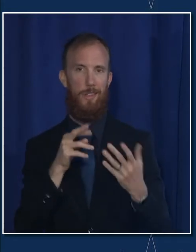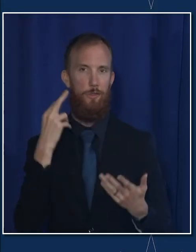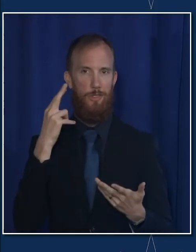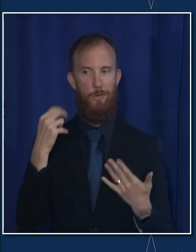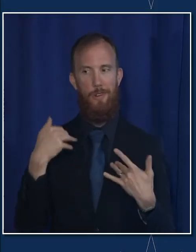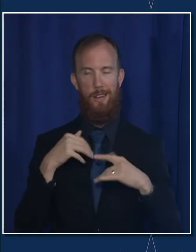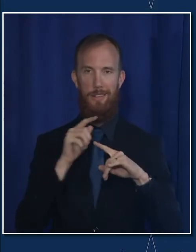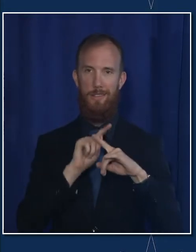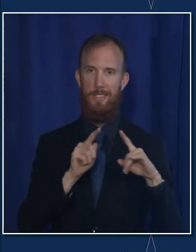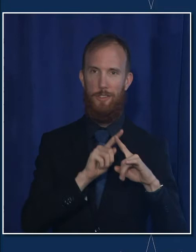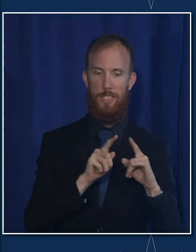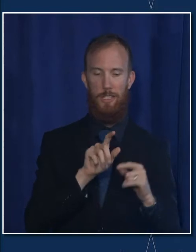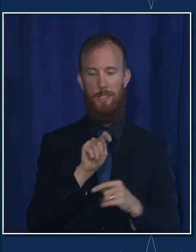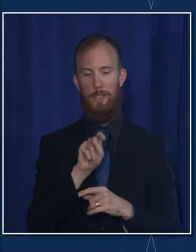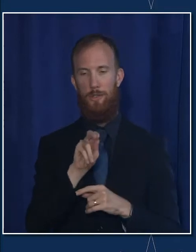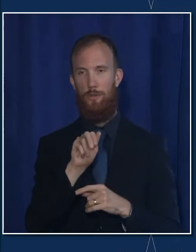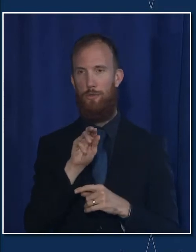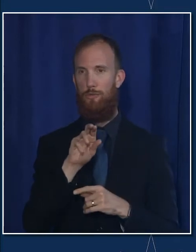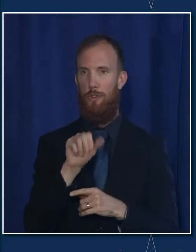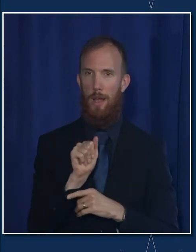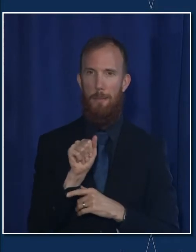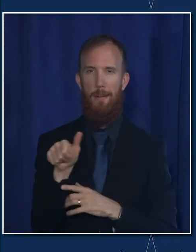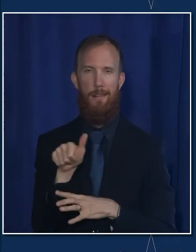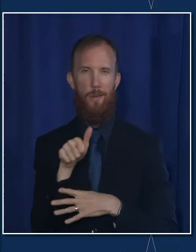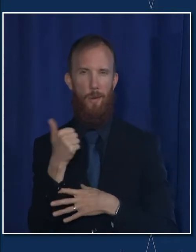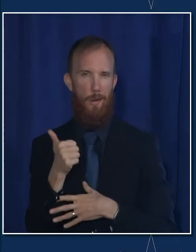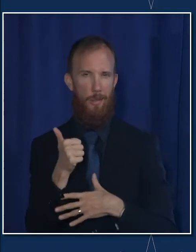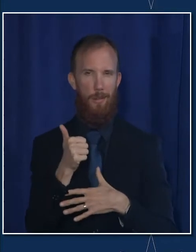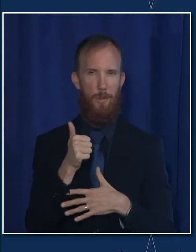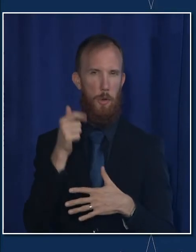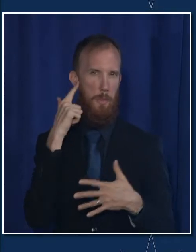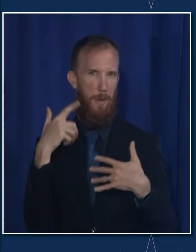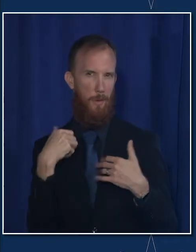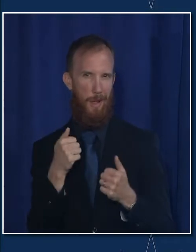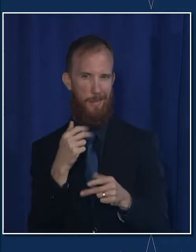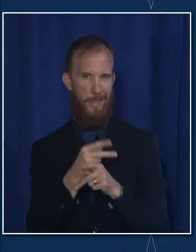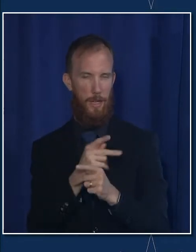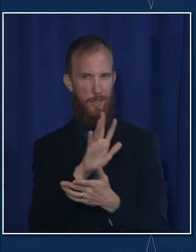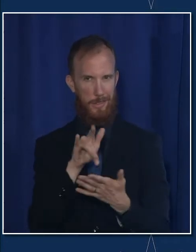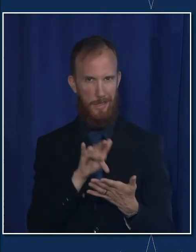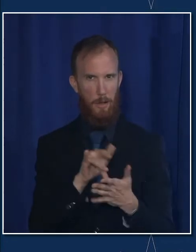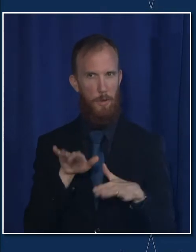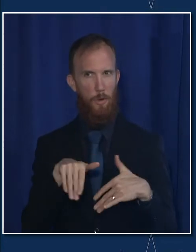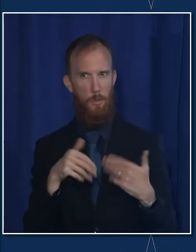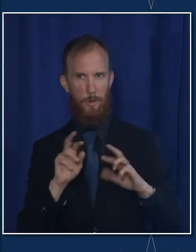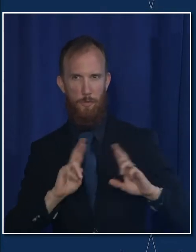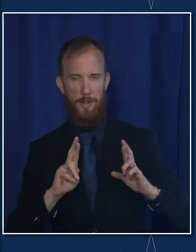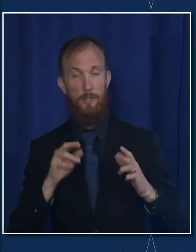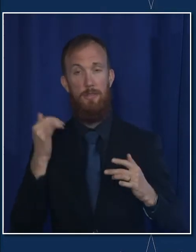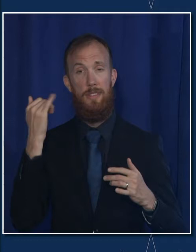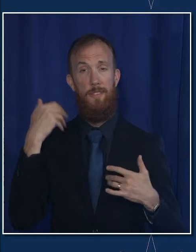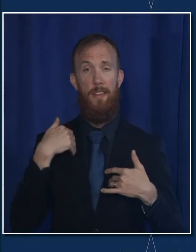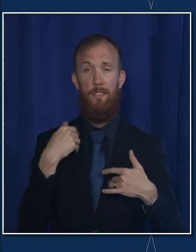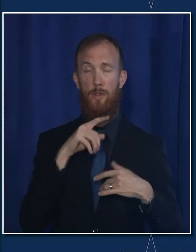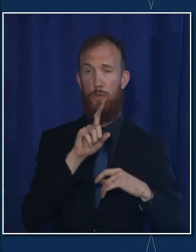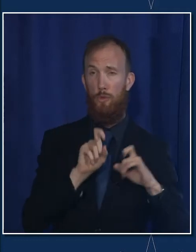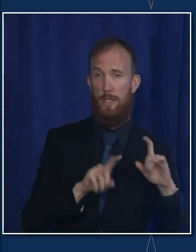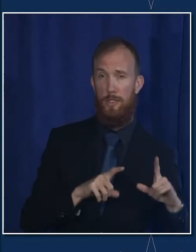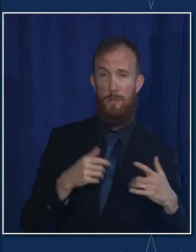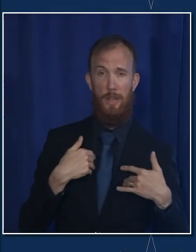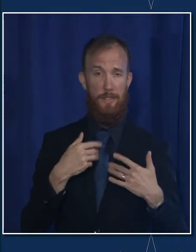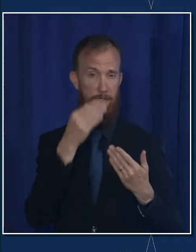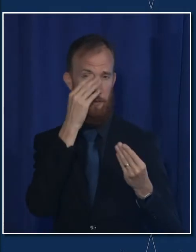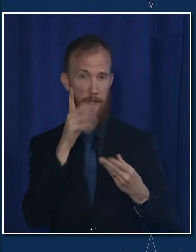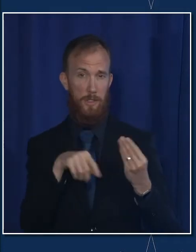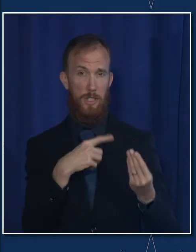care in 32 of the most impacted communities. So please, if you've got questions, there's information about symptoms, there's information about